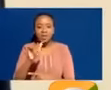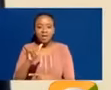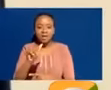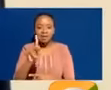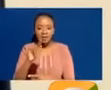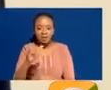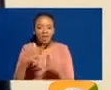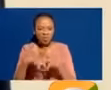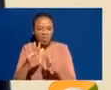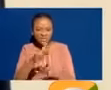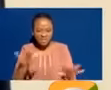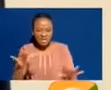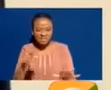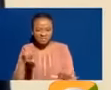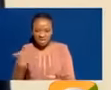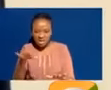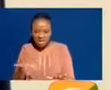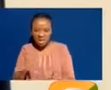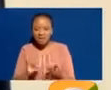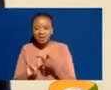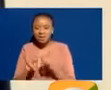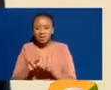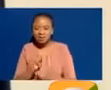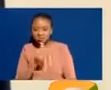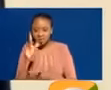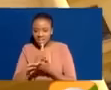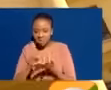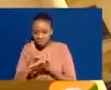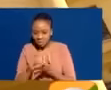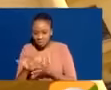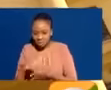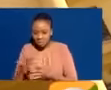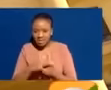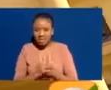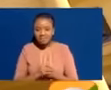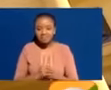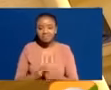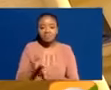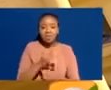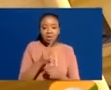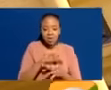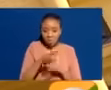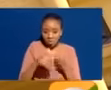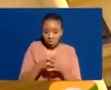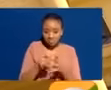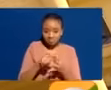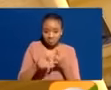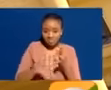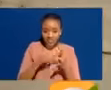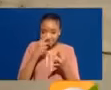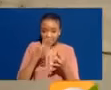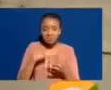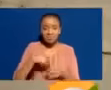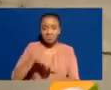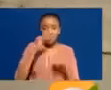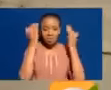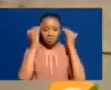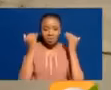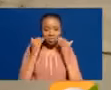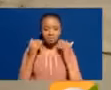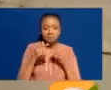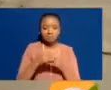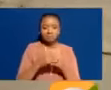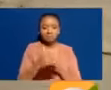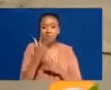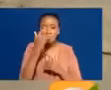Hatutachoka na tutawaendea mahali popote walipo. The suspects, who will be arraigned in court in the coming week, were arrested after